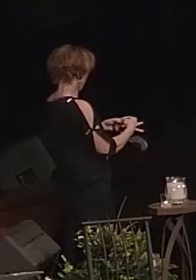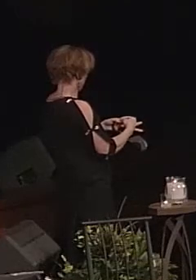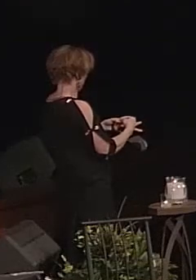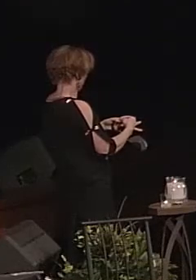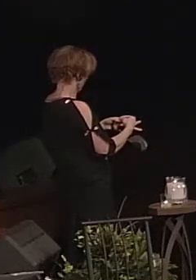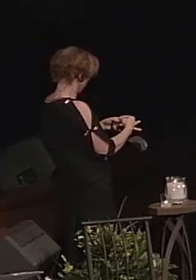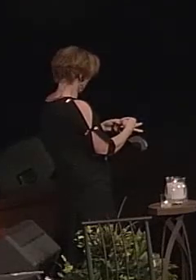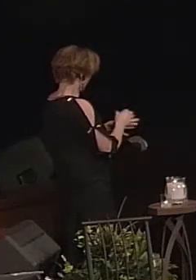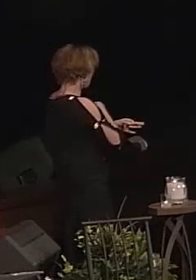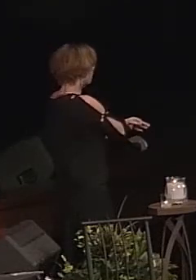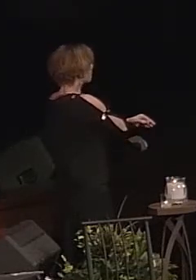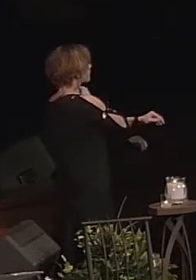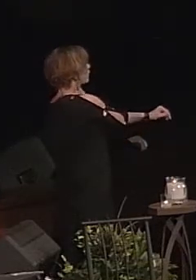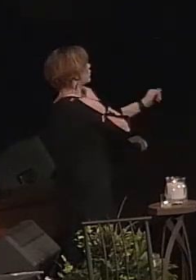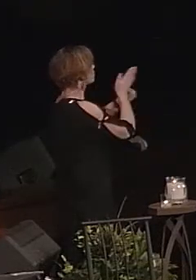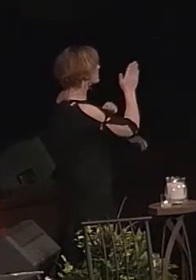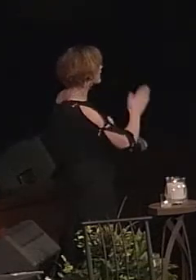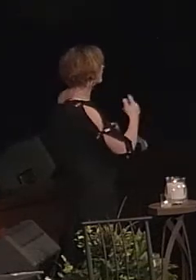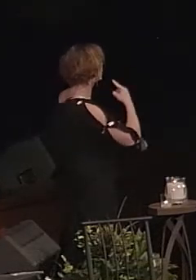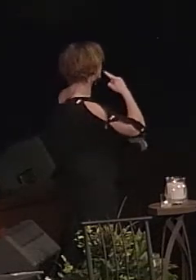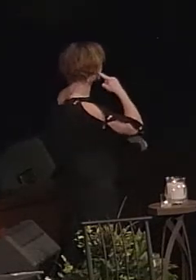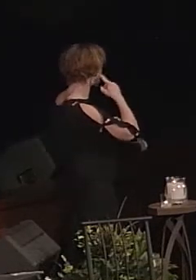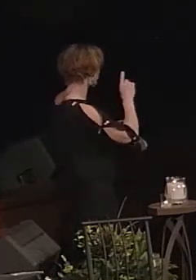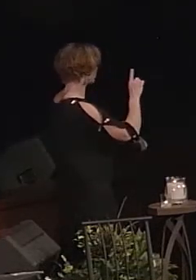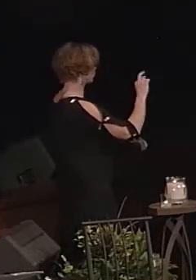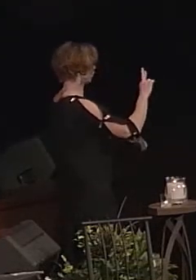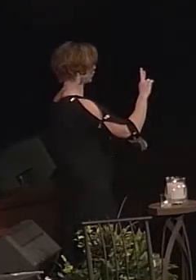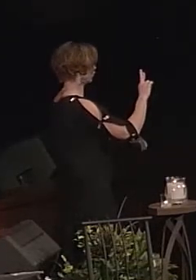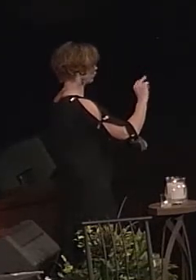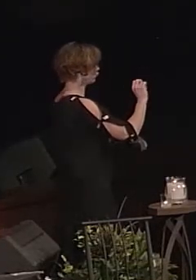You'll never hear Dr. Roger declare a fatwa.